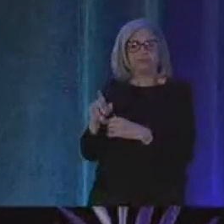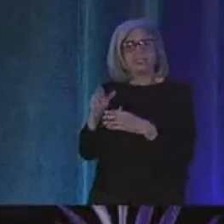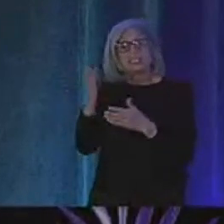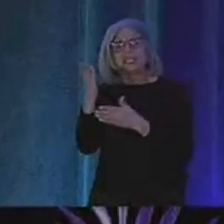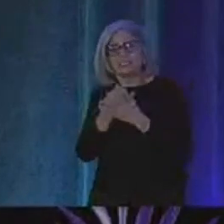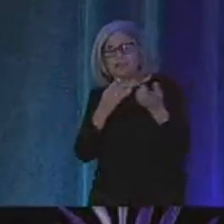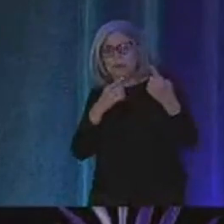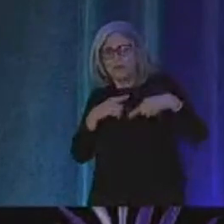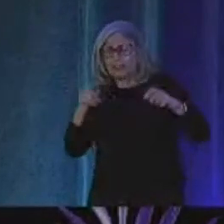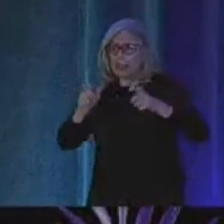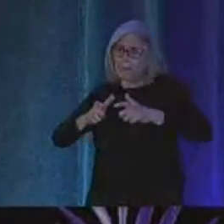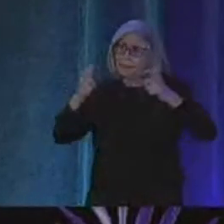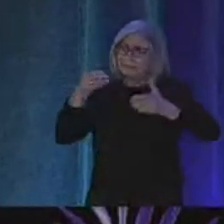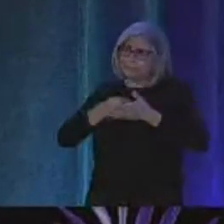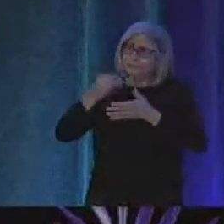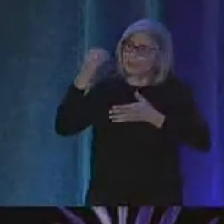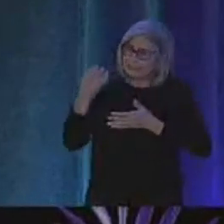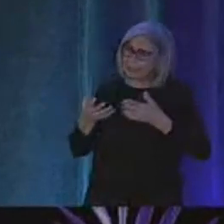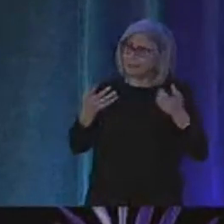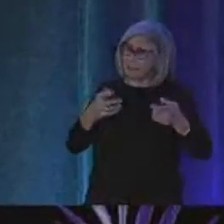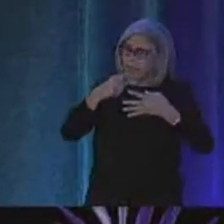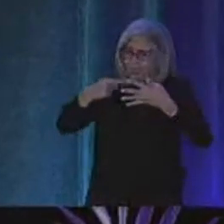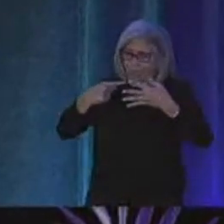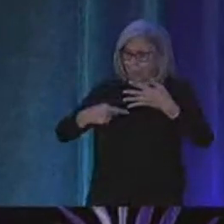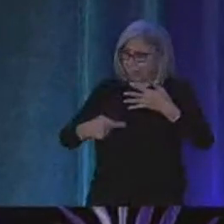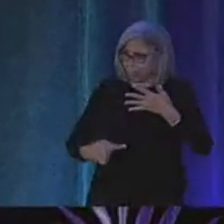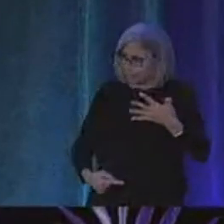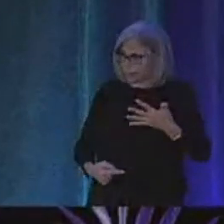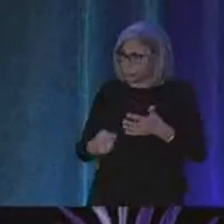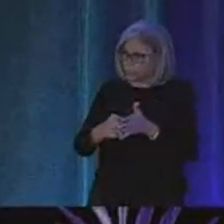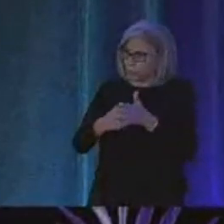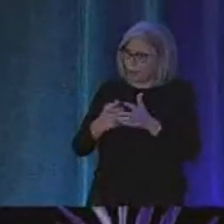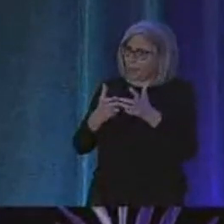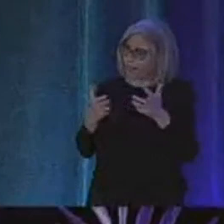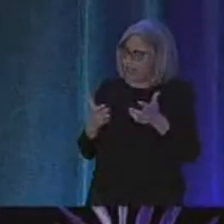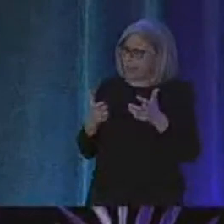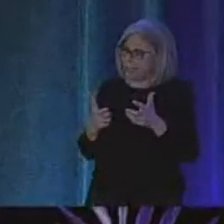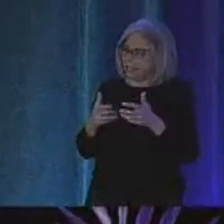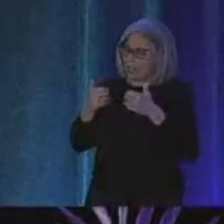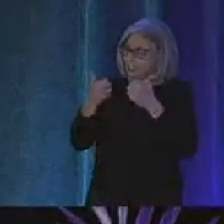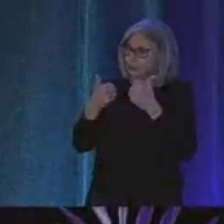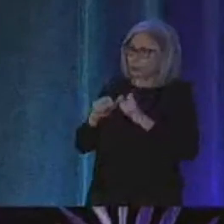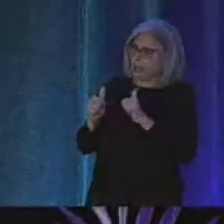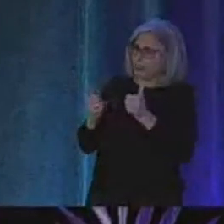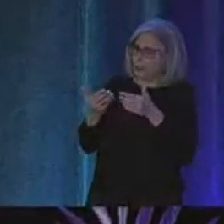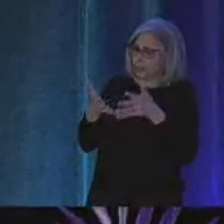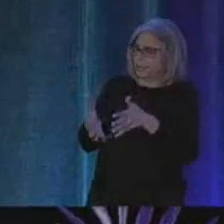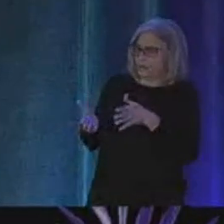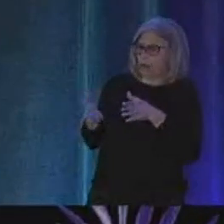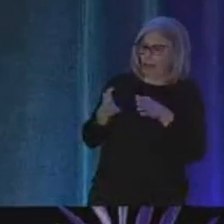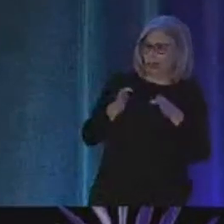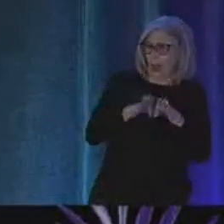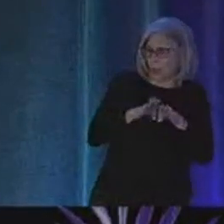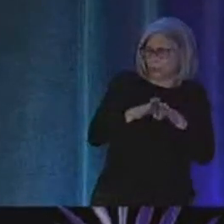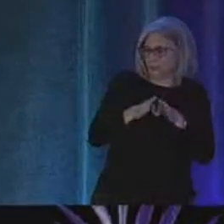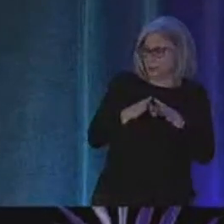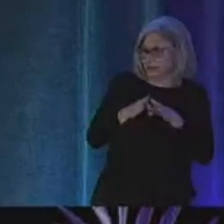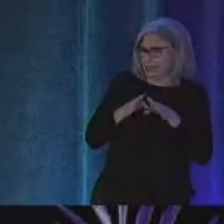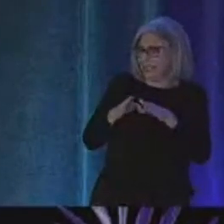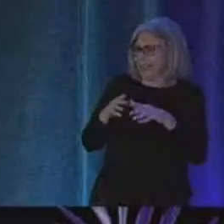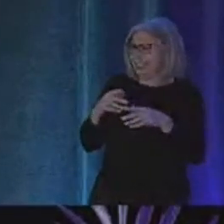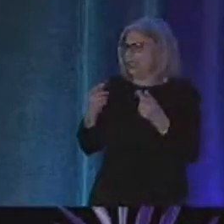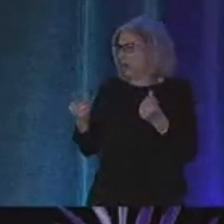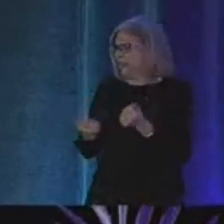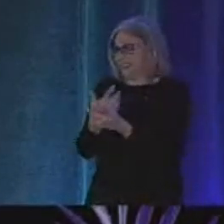things are big packages, right? They take a lot. I try to leave them closed as much as possible. I do everything that I can